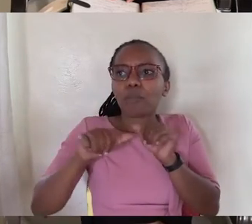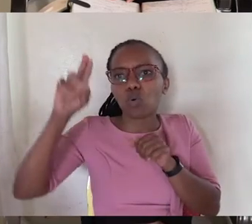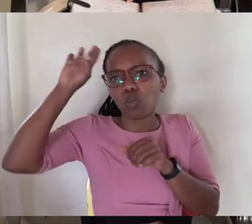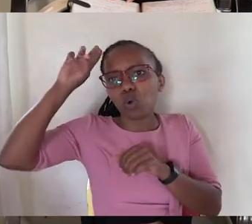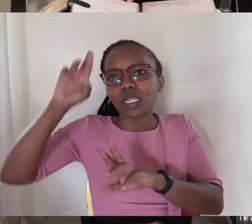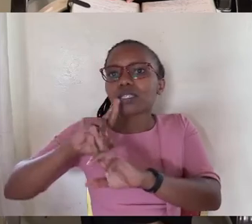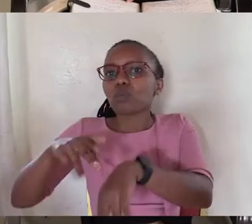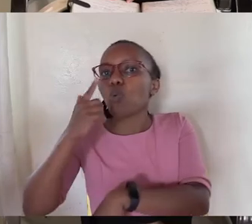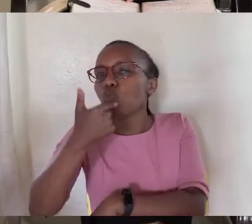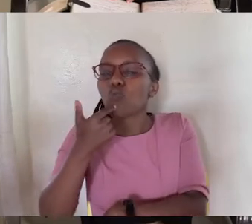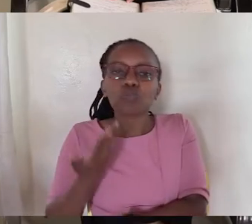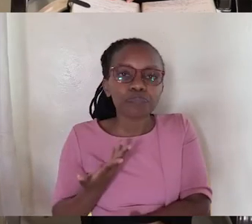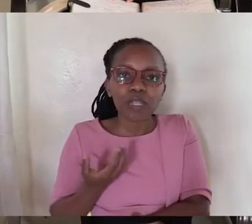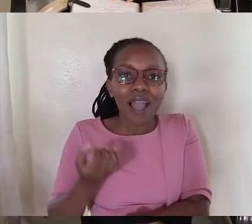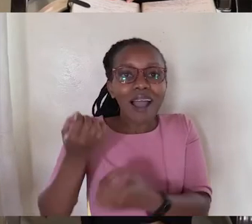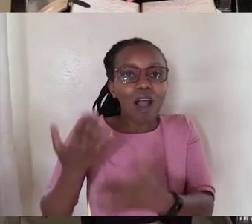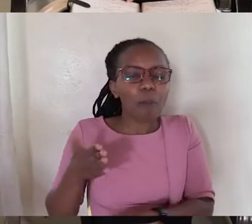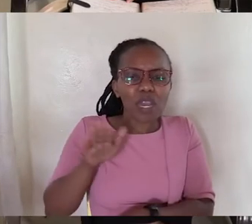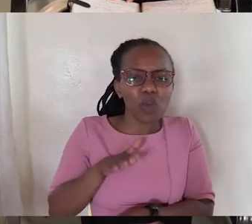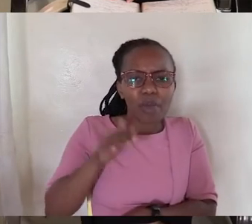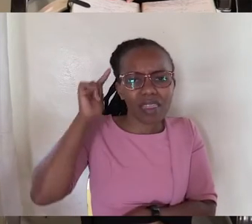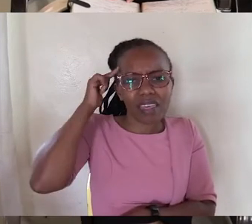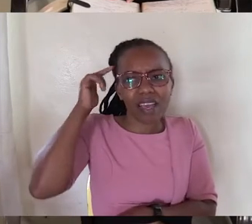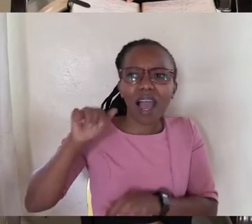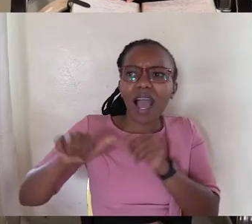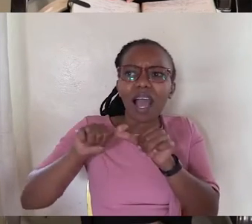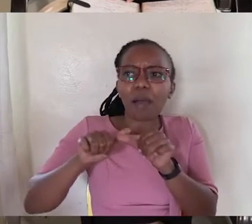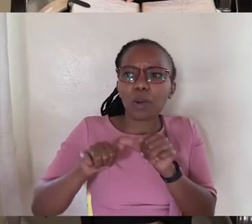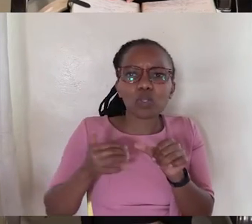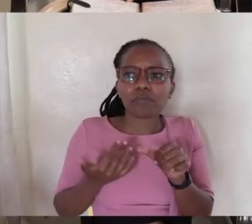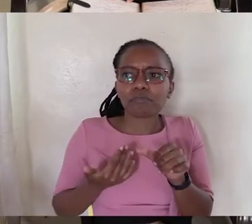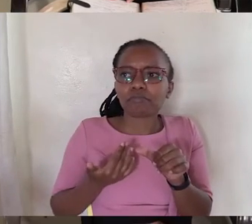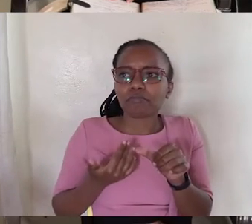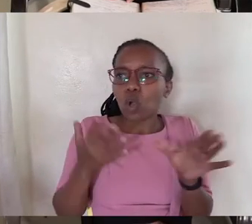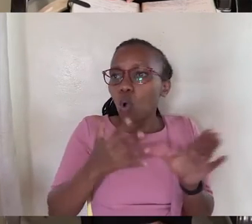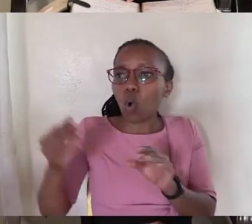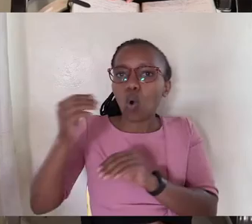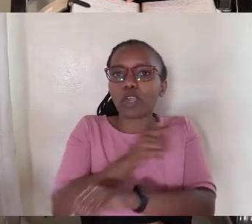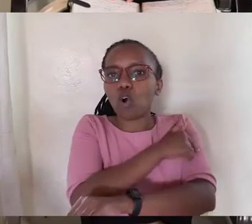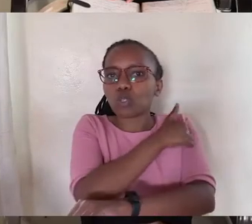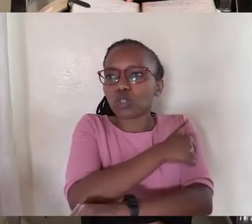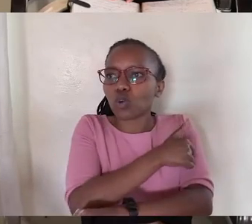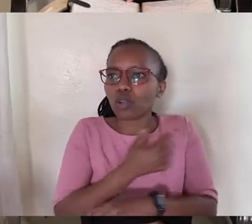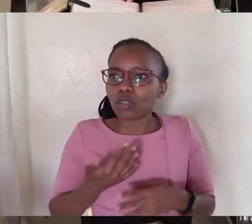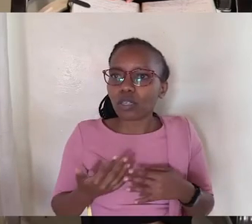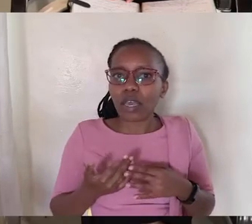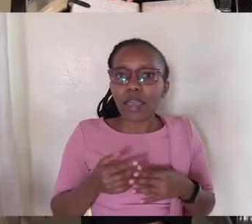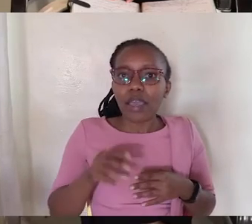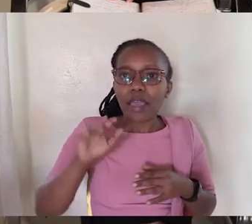report? How many women will think even about going to hospital? In Mount